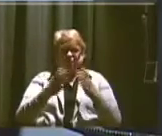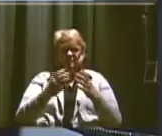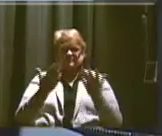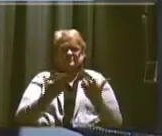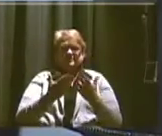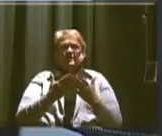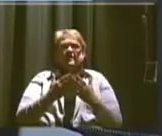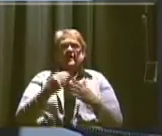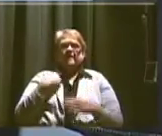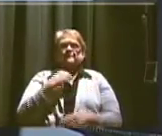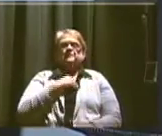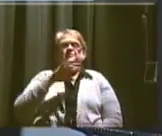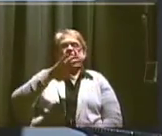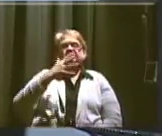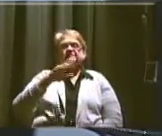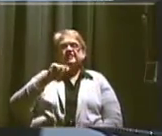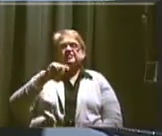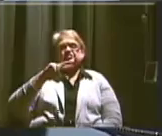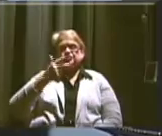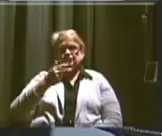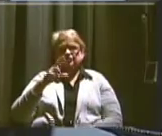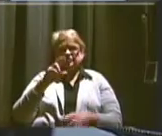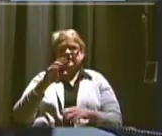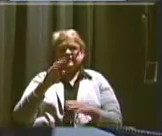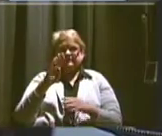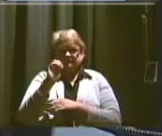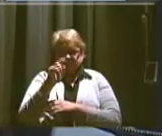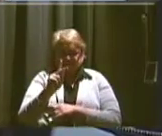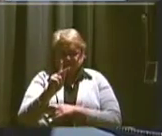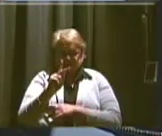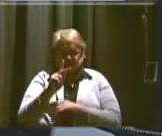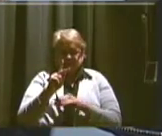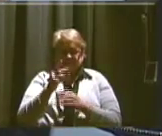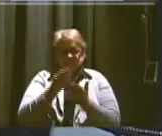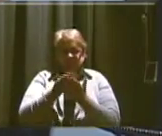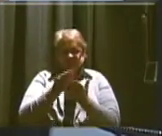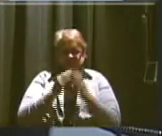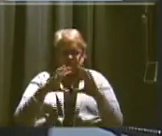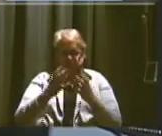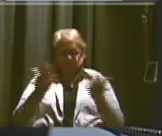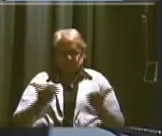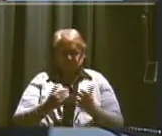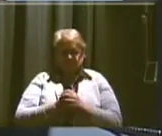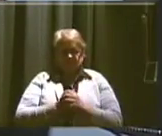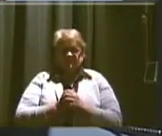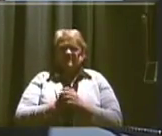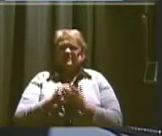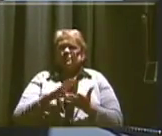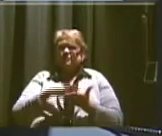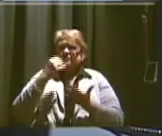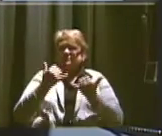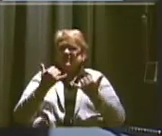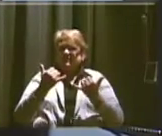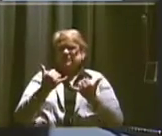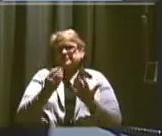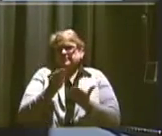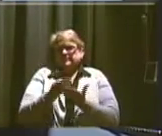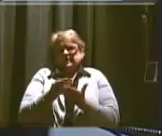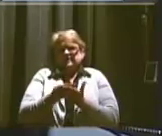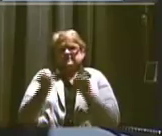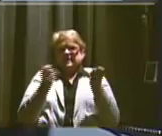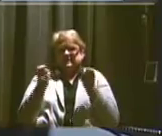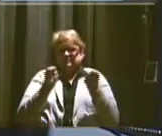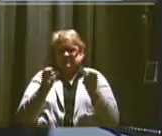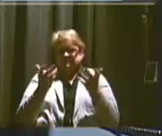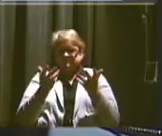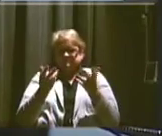Finance Magnet. We are currently learning basically just money management. Over the course of the 3 years that